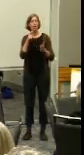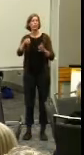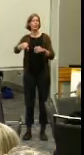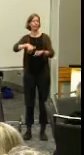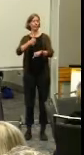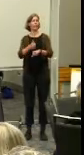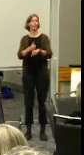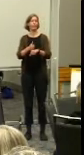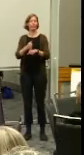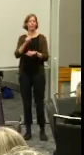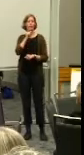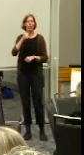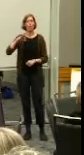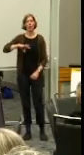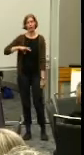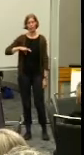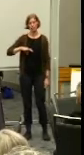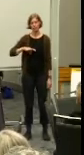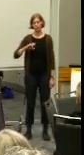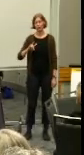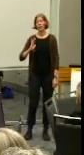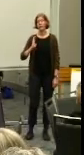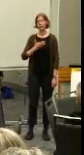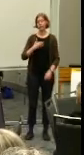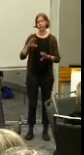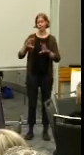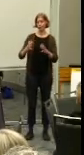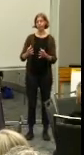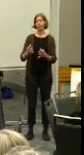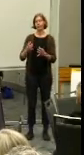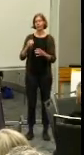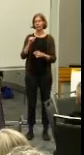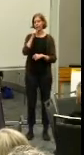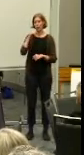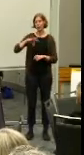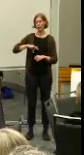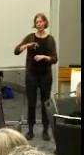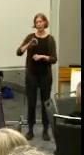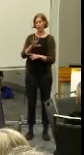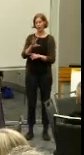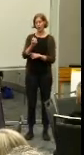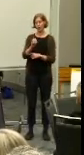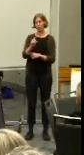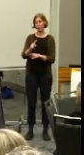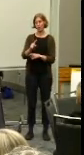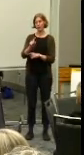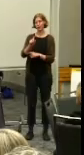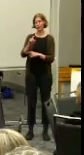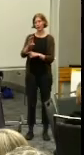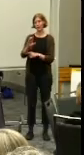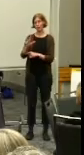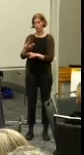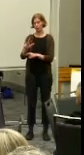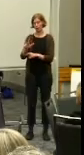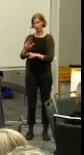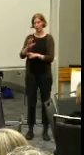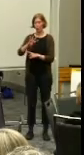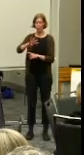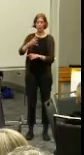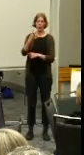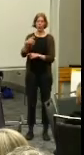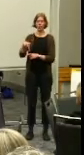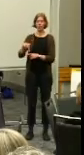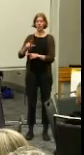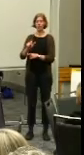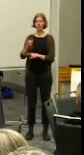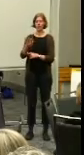Paying Forward was created as that non-profit. So we are an independent 501c3, although we do have contracts with the City of Vancouver.